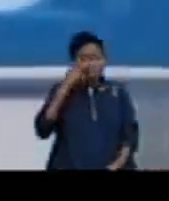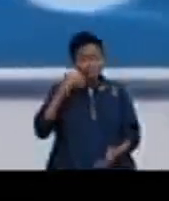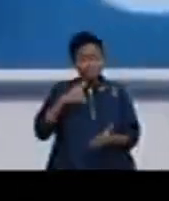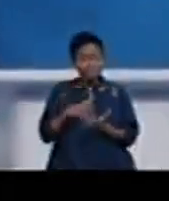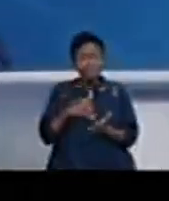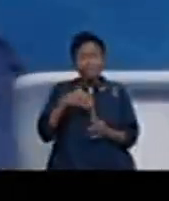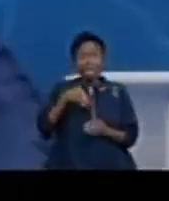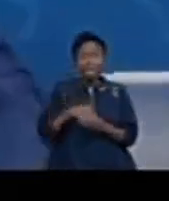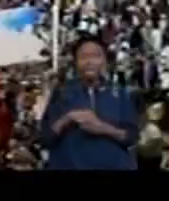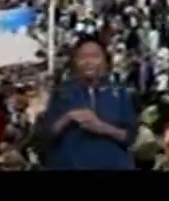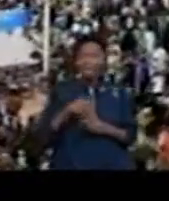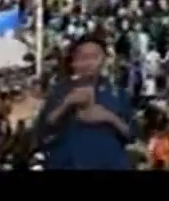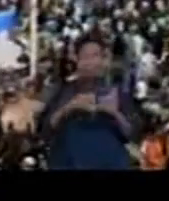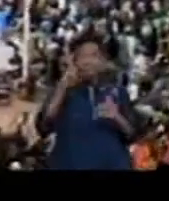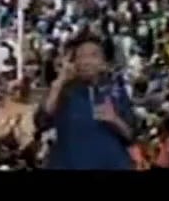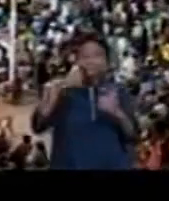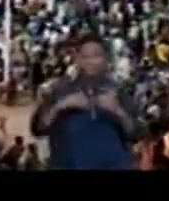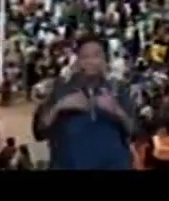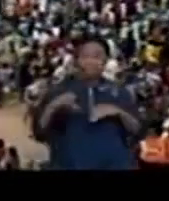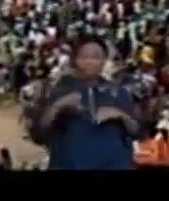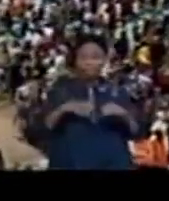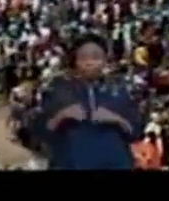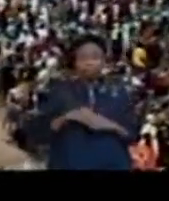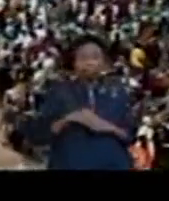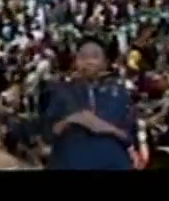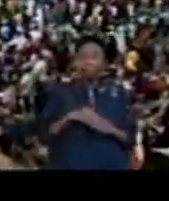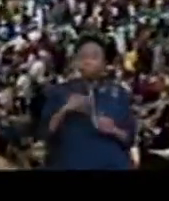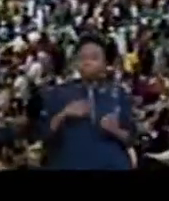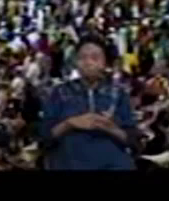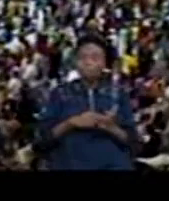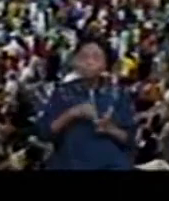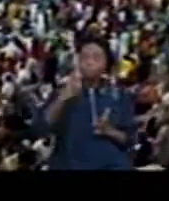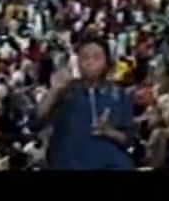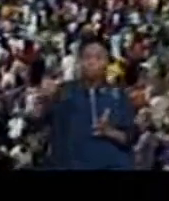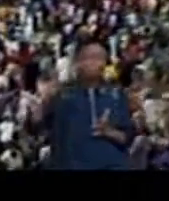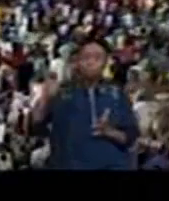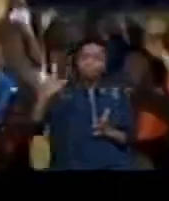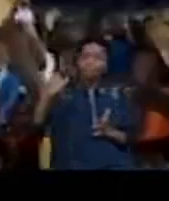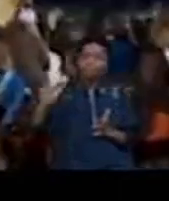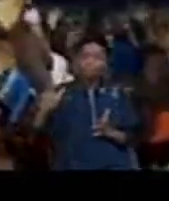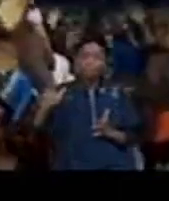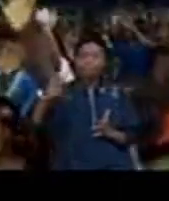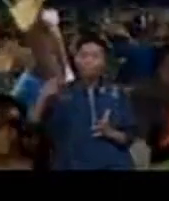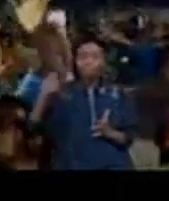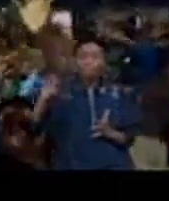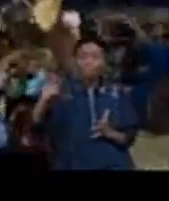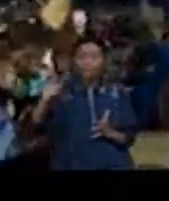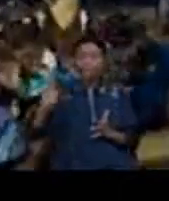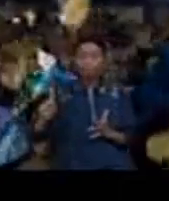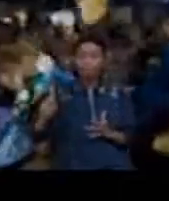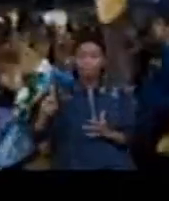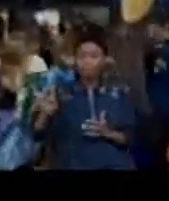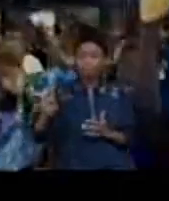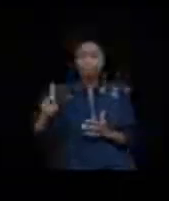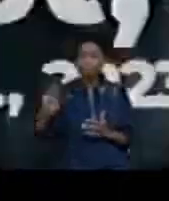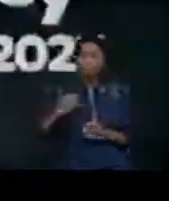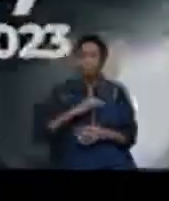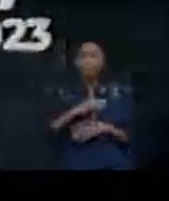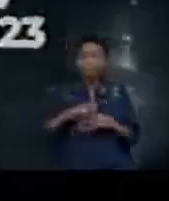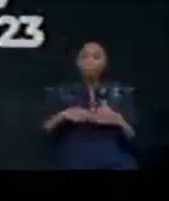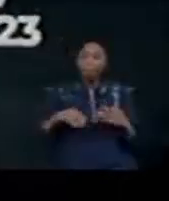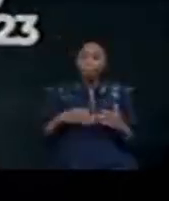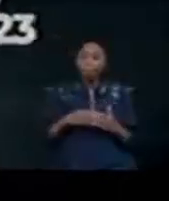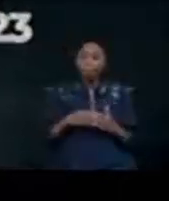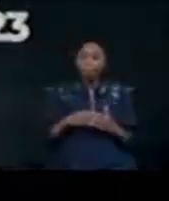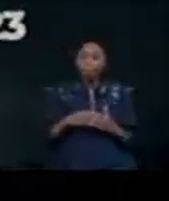in what he has done the July edition of the global Crusade with kamui gck oh